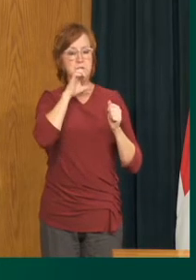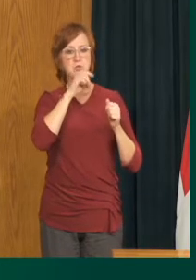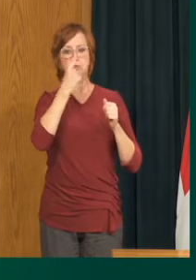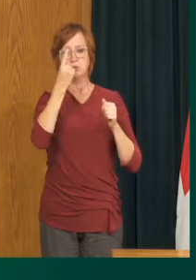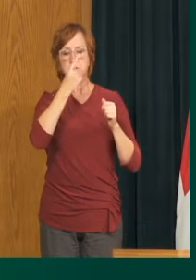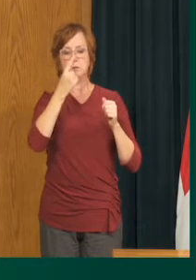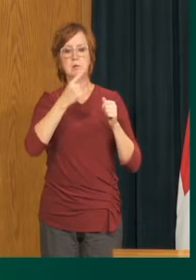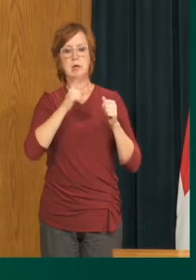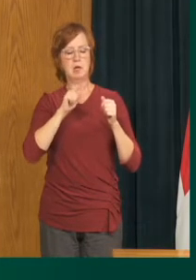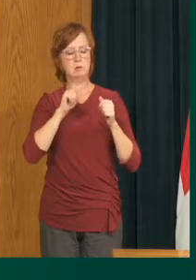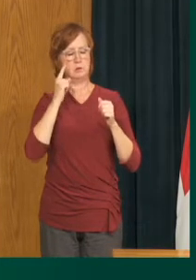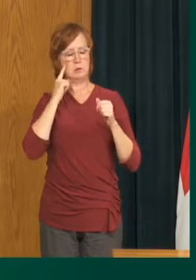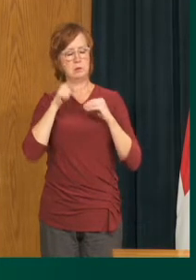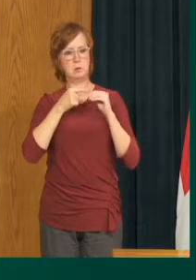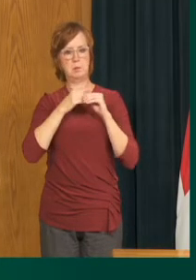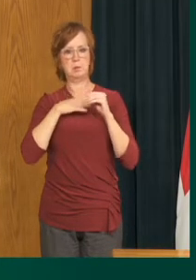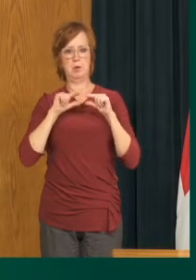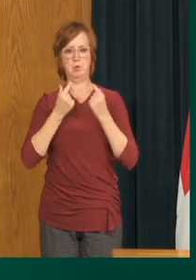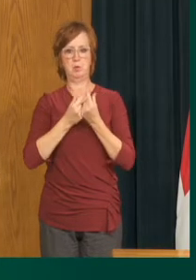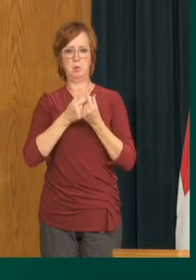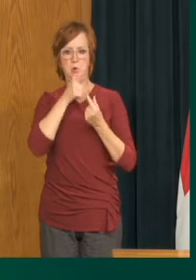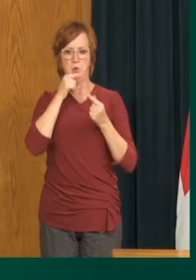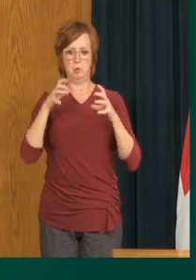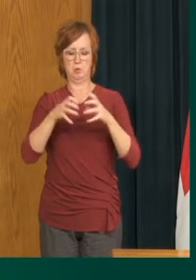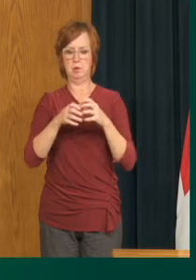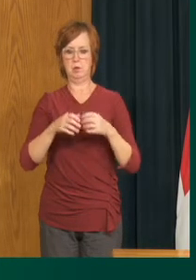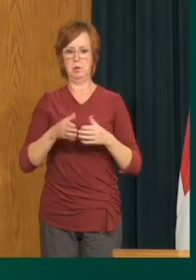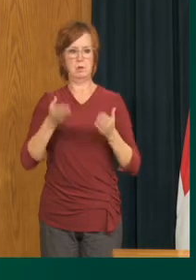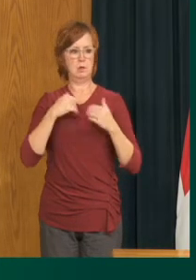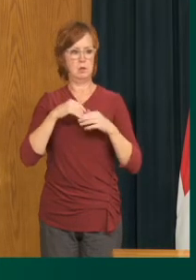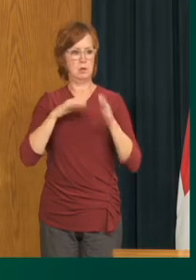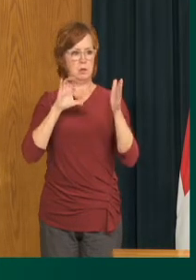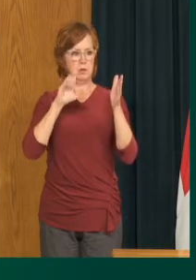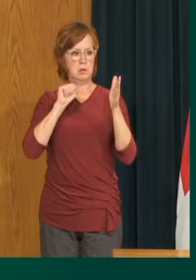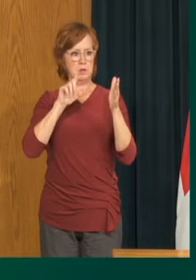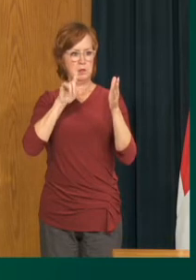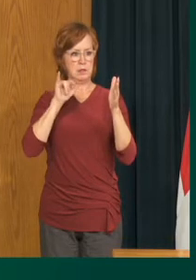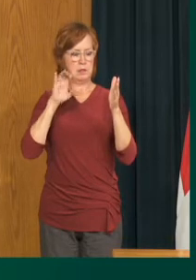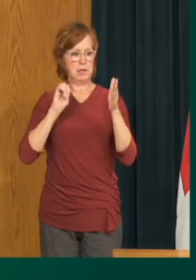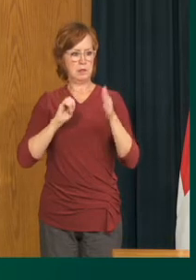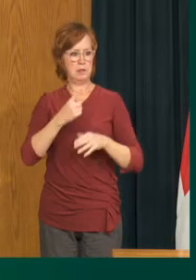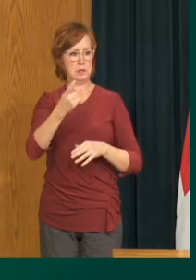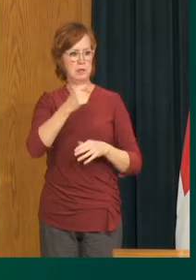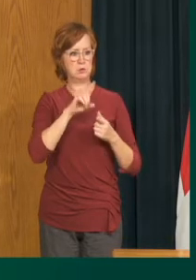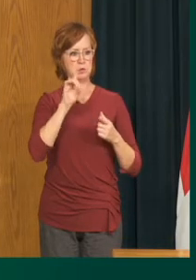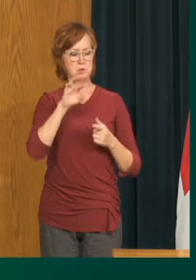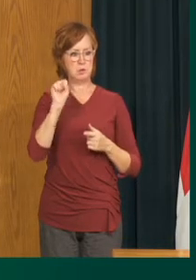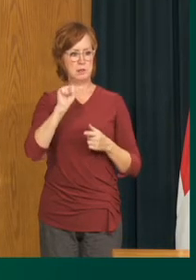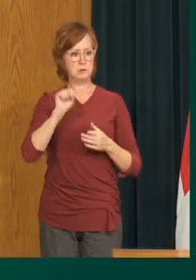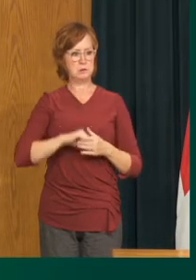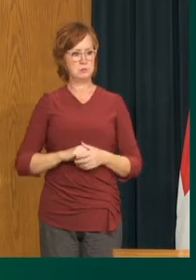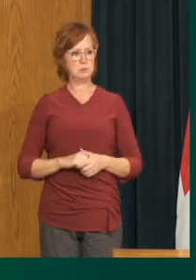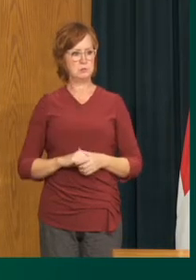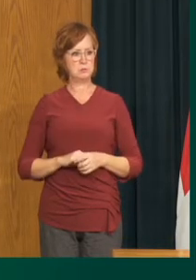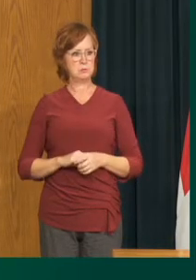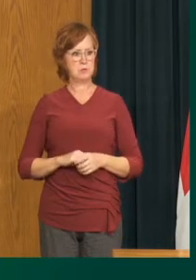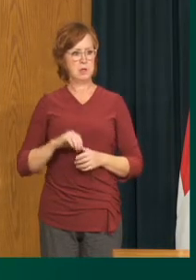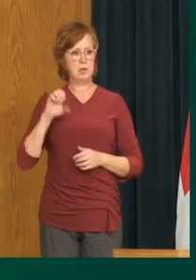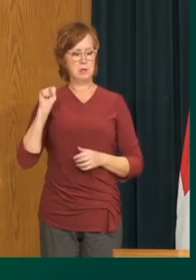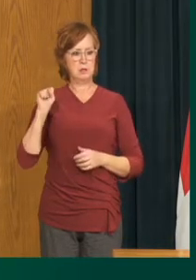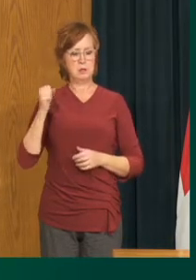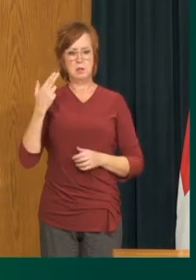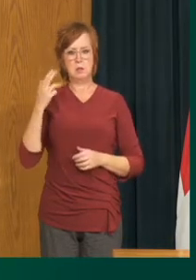we enter the fall. We'll take our next question from the room here. Callie? Yeah, question for Dr. Shahab. The SHA has